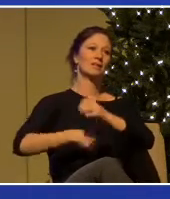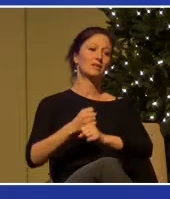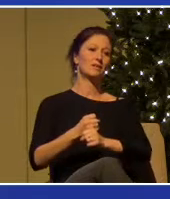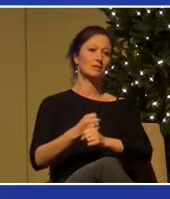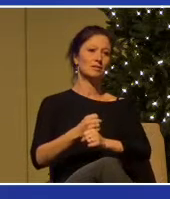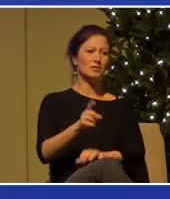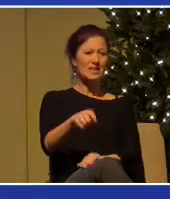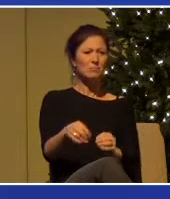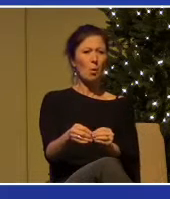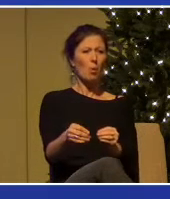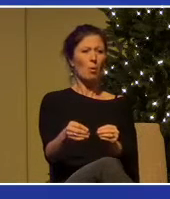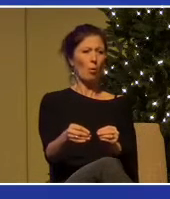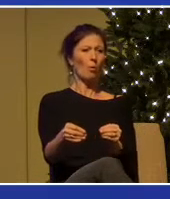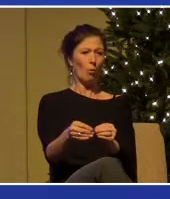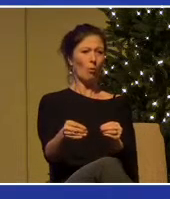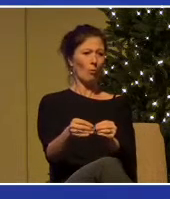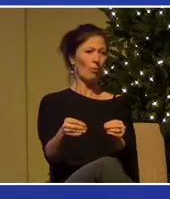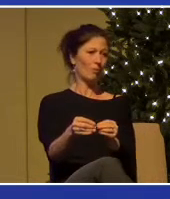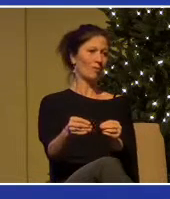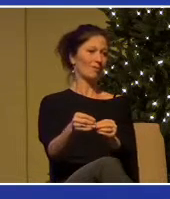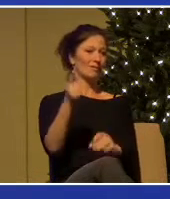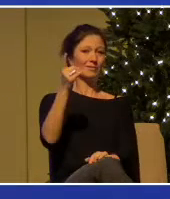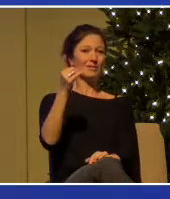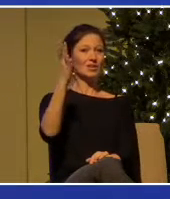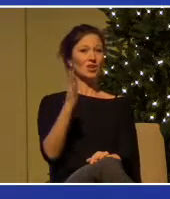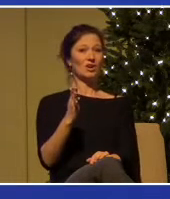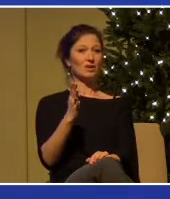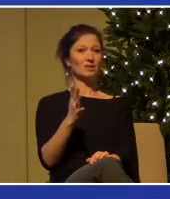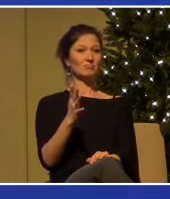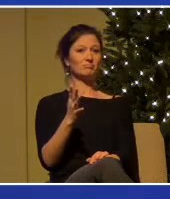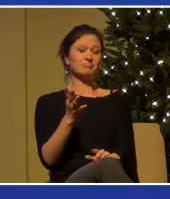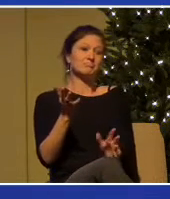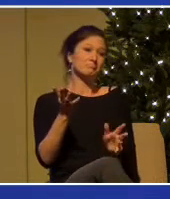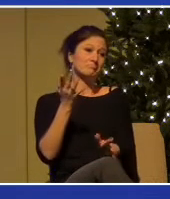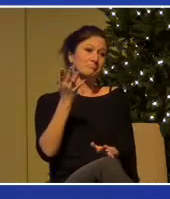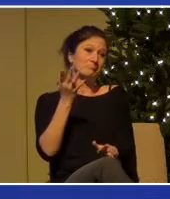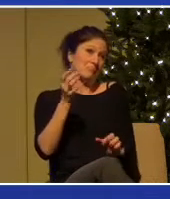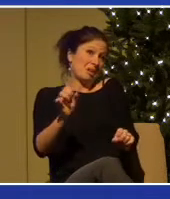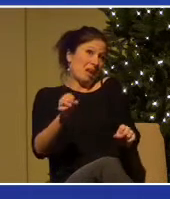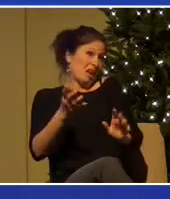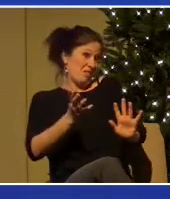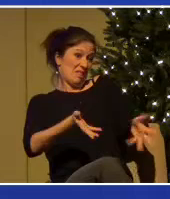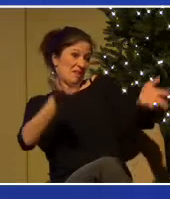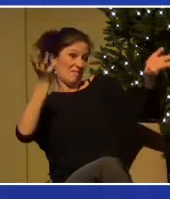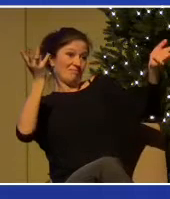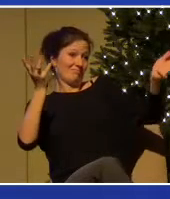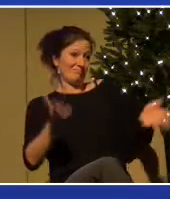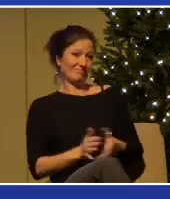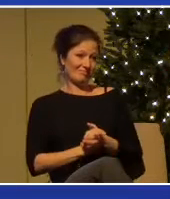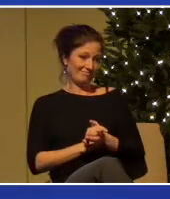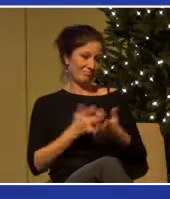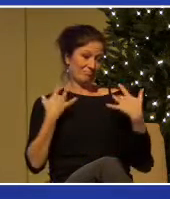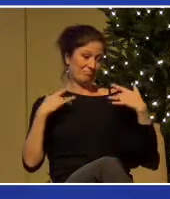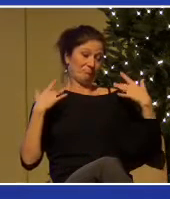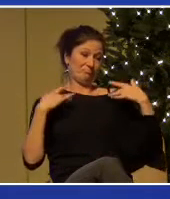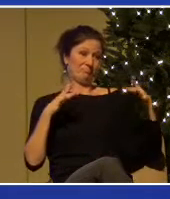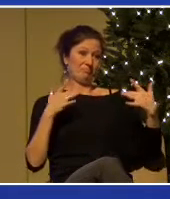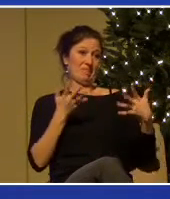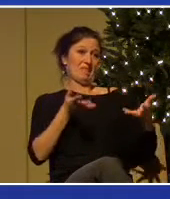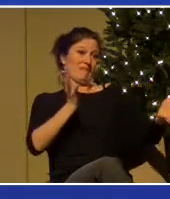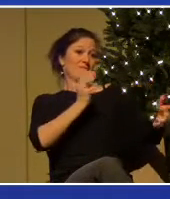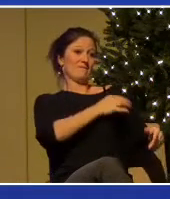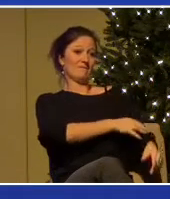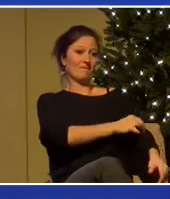needed. And God could have left humanity there. But what he does is